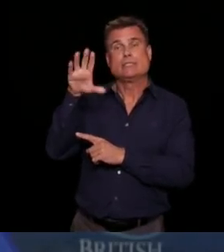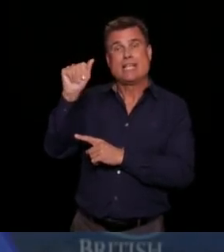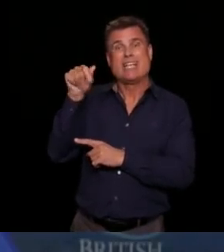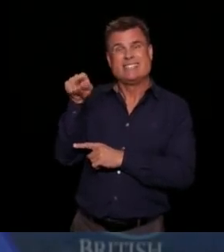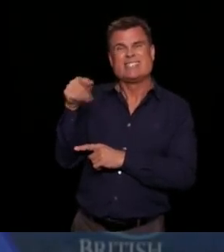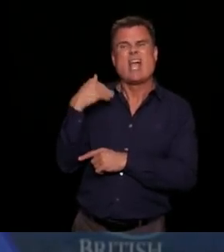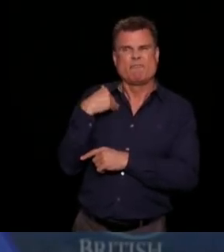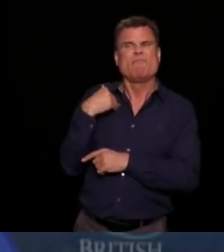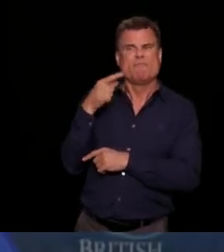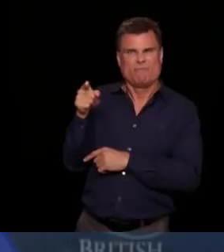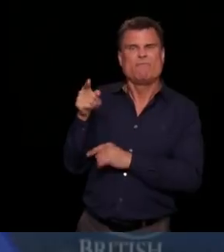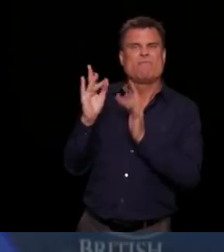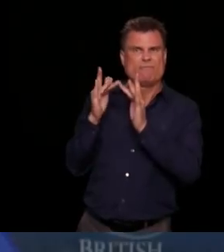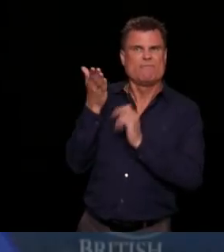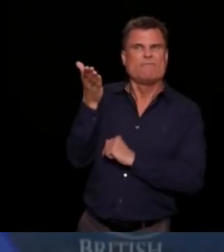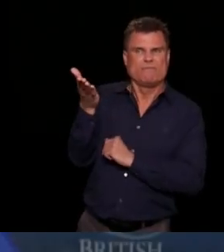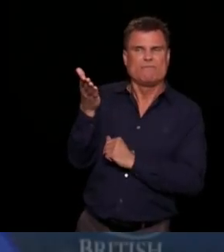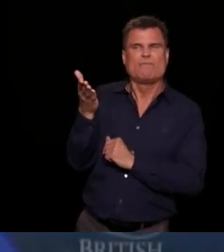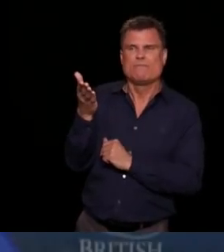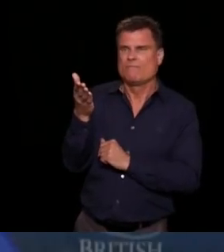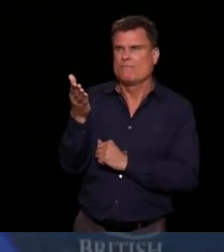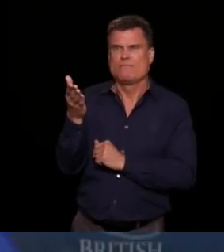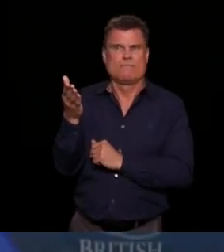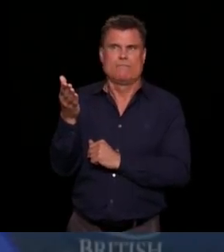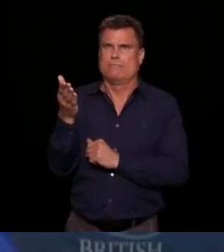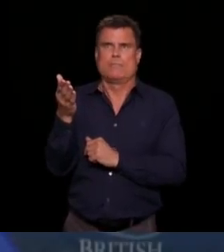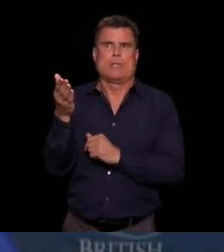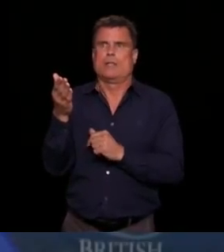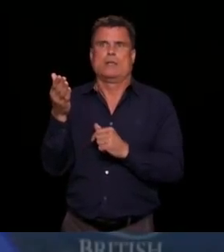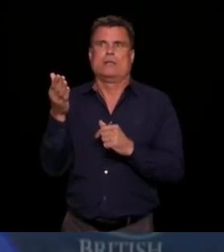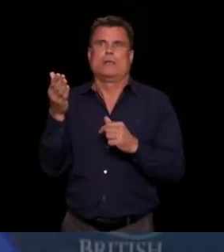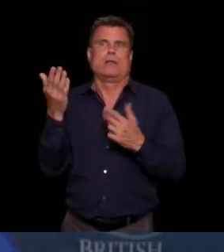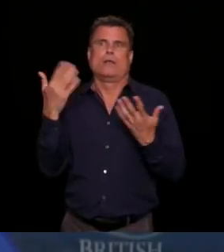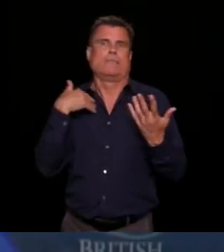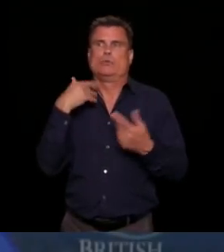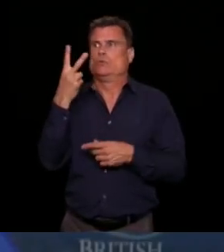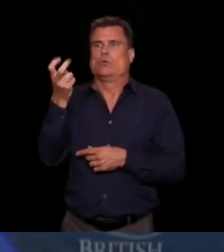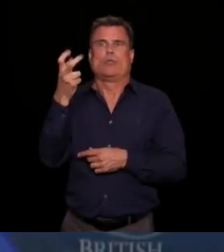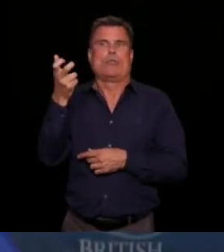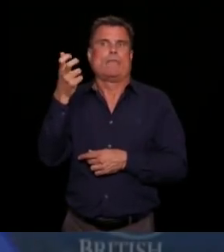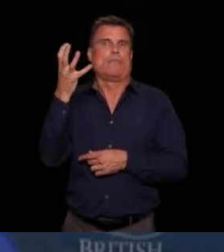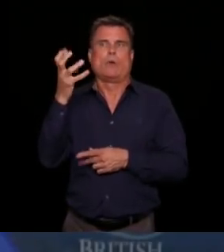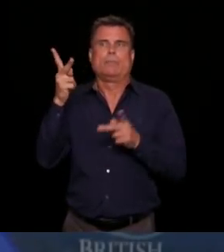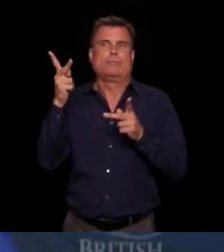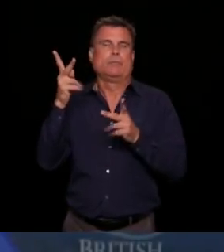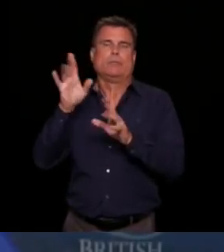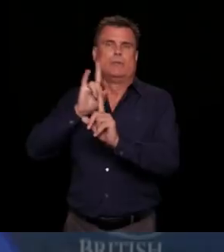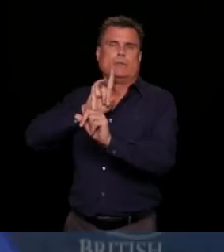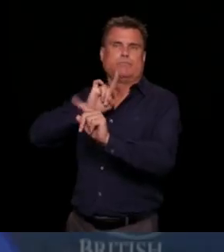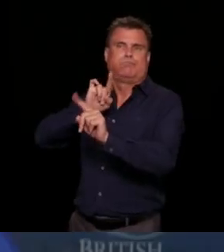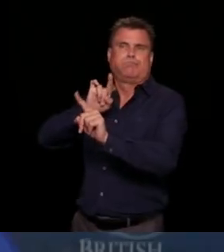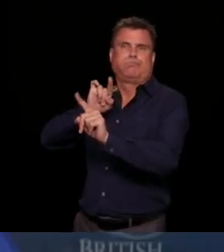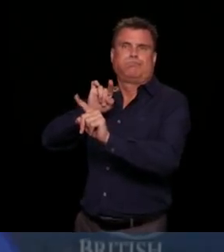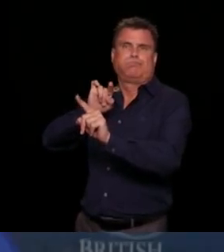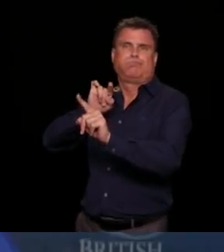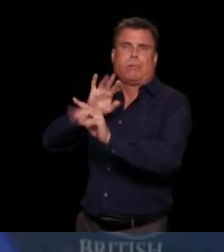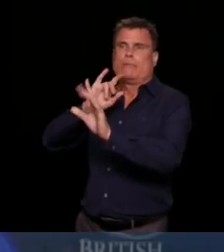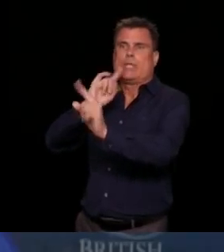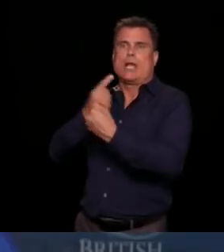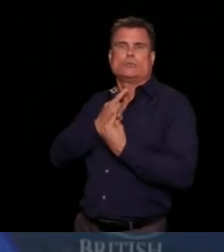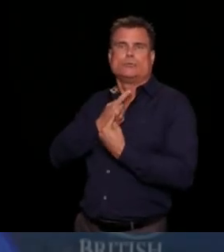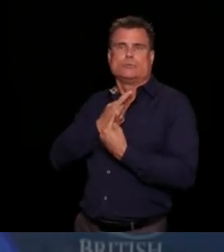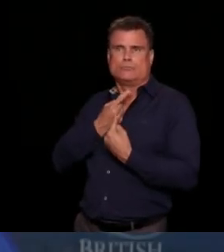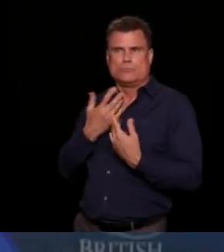easily find that to express an interest in these positions. We've had hundreds of people respond to those positions